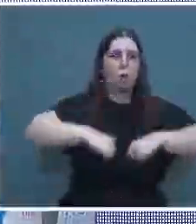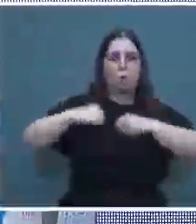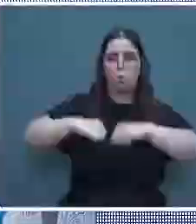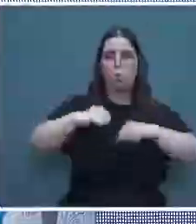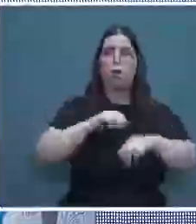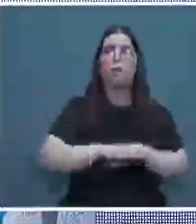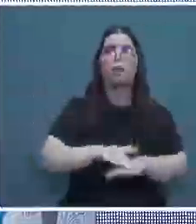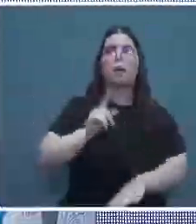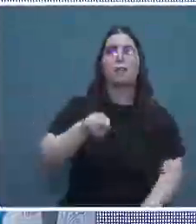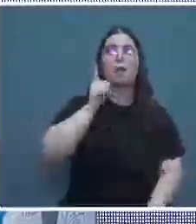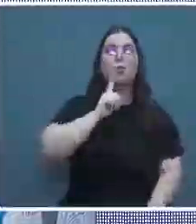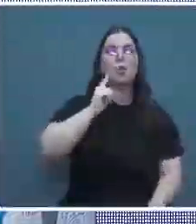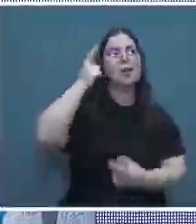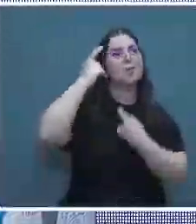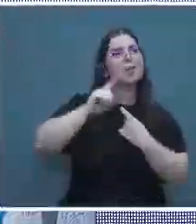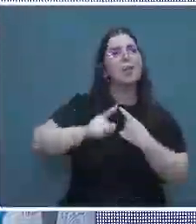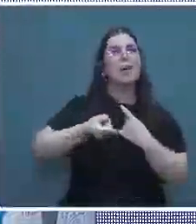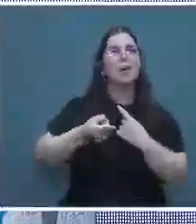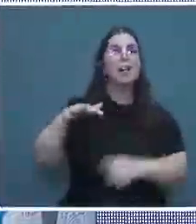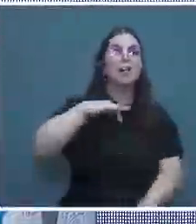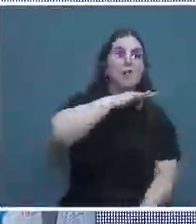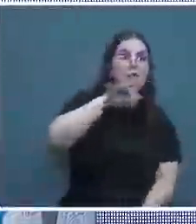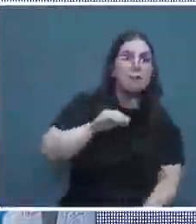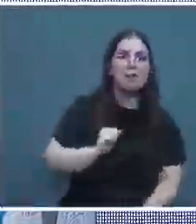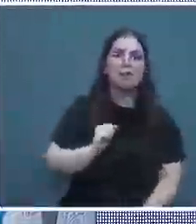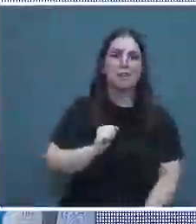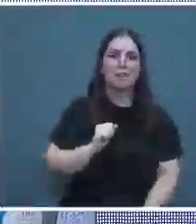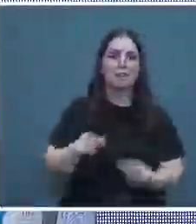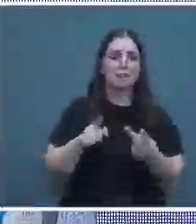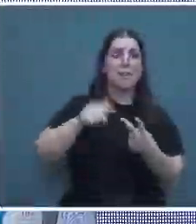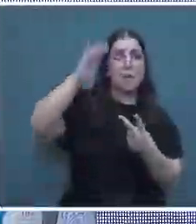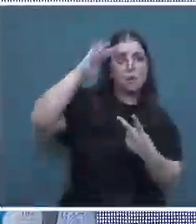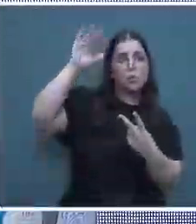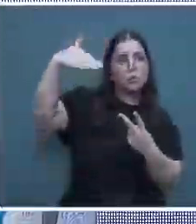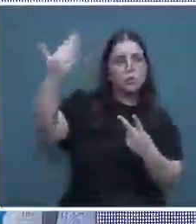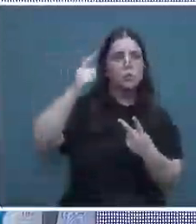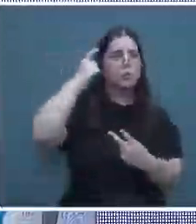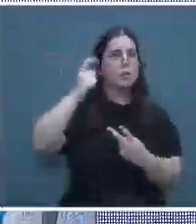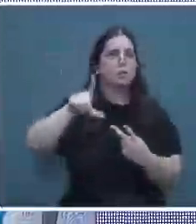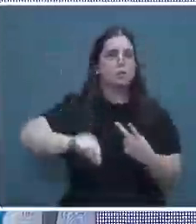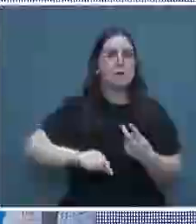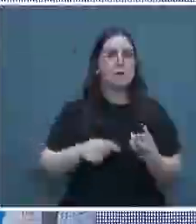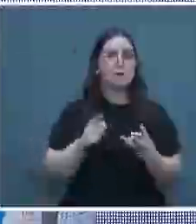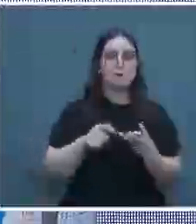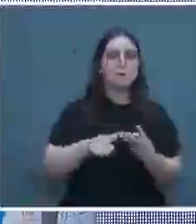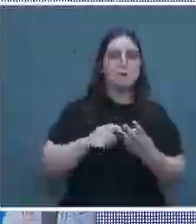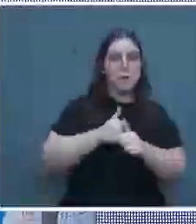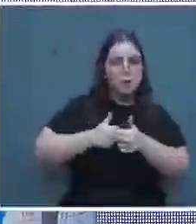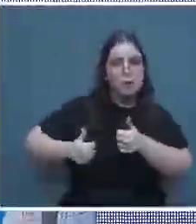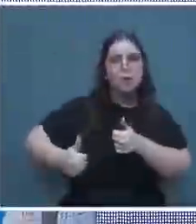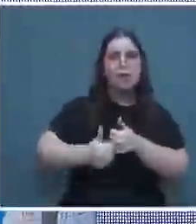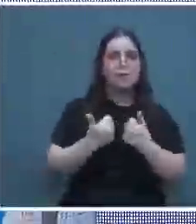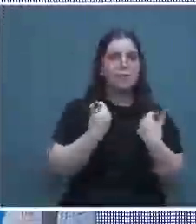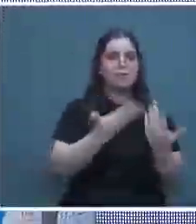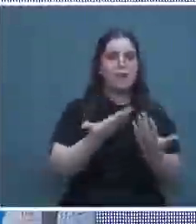Because women think in terms of family, they think in terms of future generation, they put much more empathy in terms